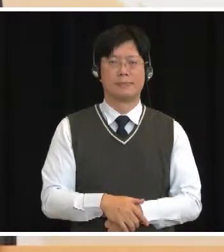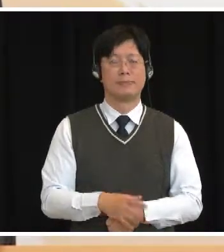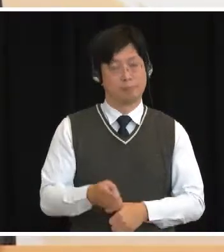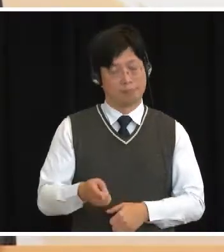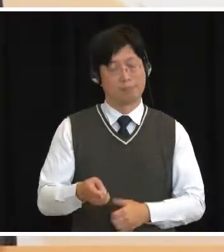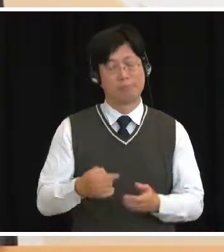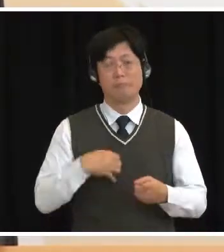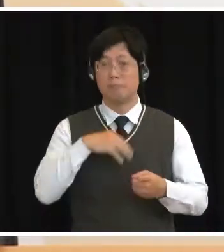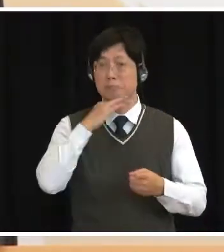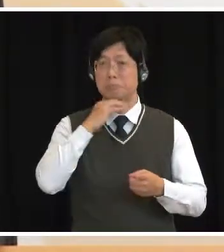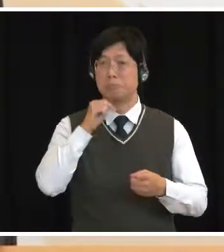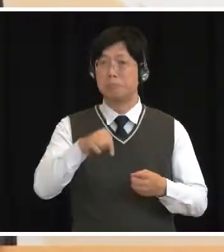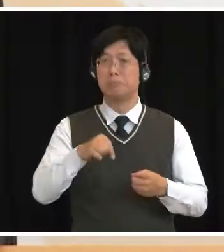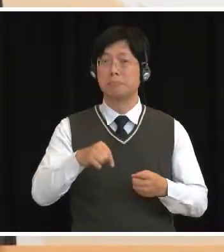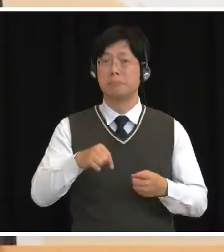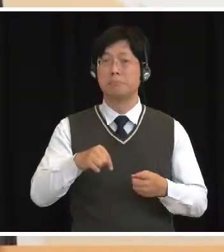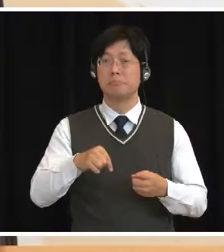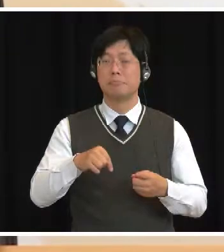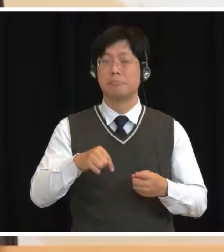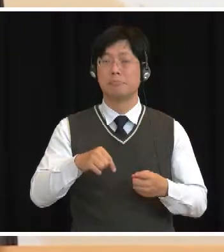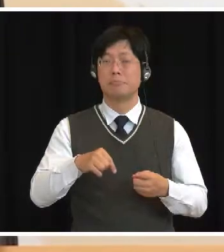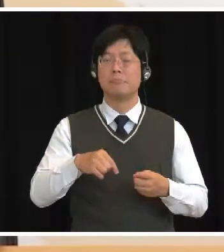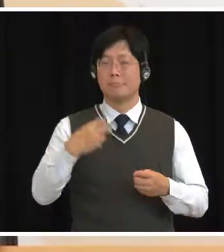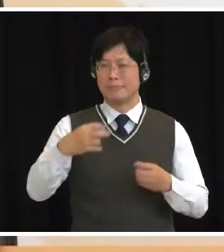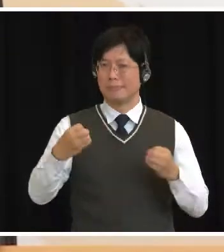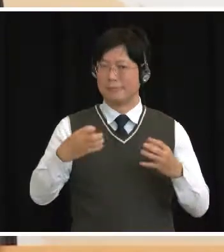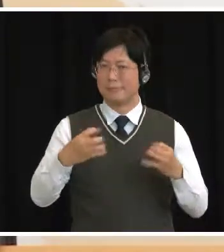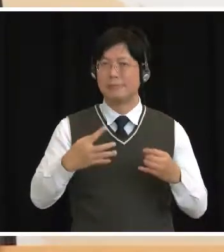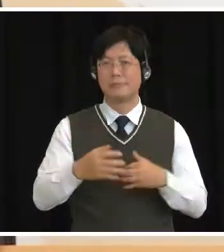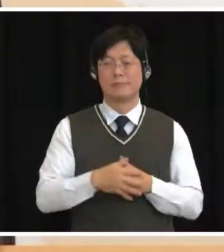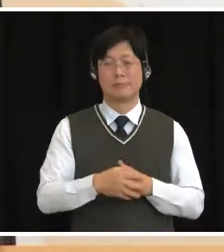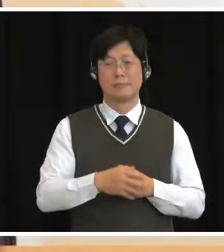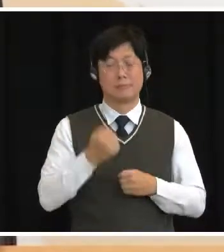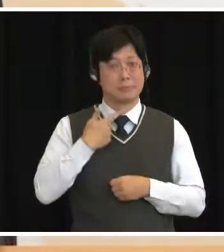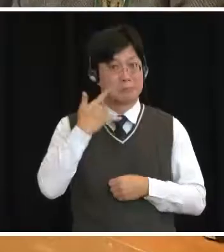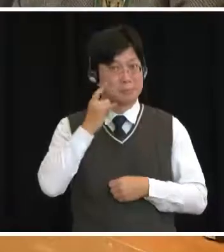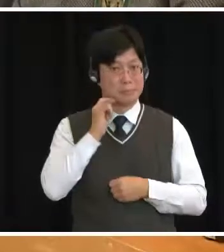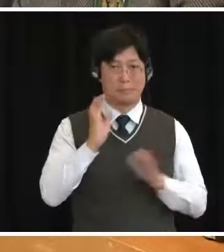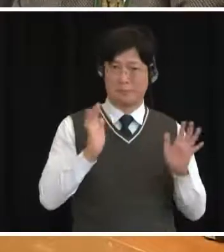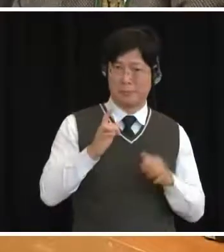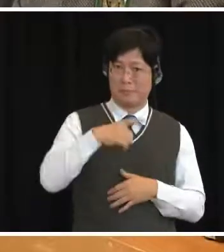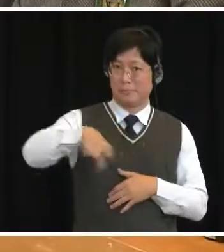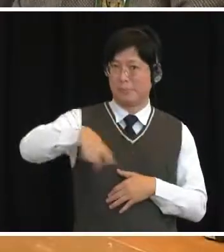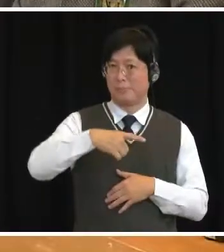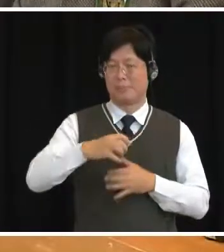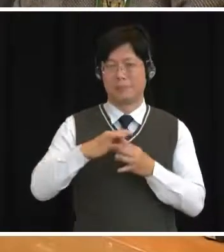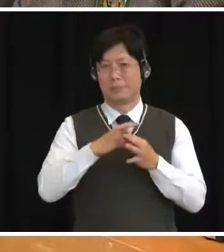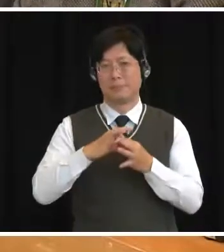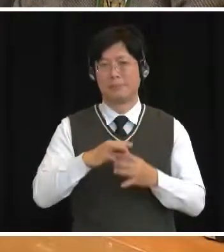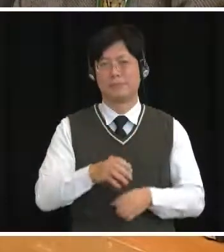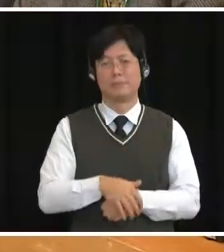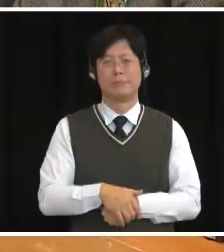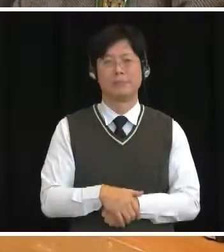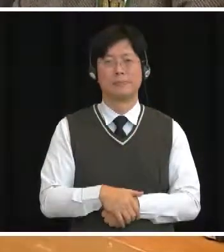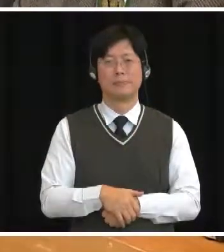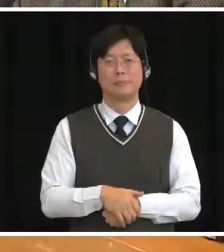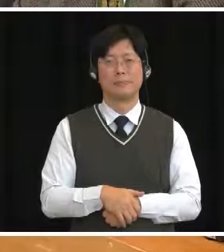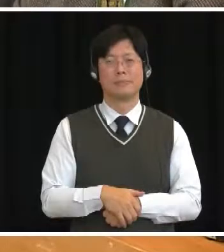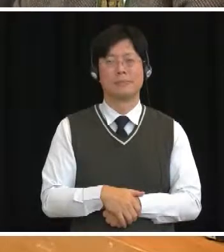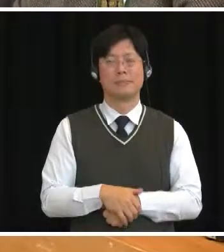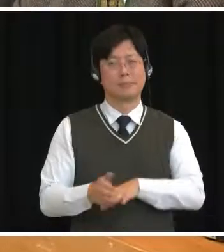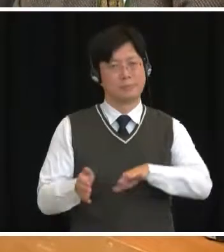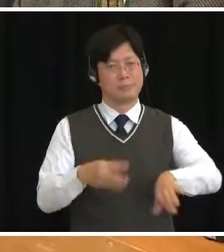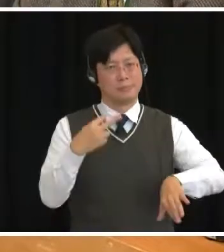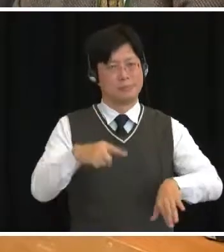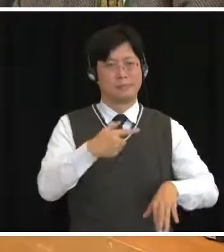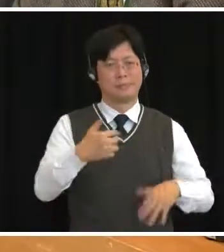the relation between parents and children, but there are a lot of those discussions. I am certainly pleased by the information